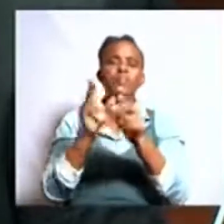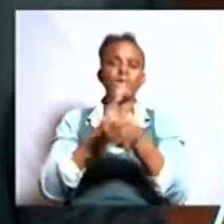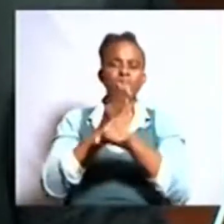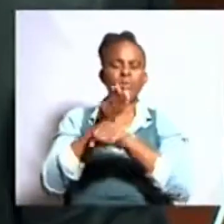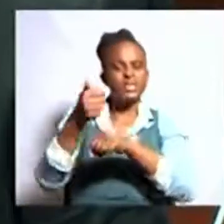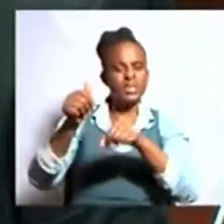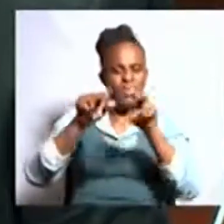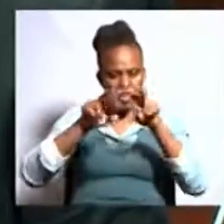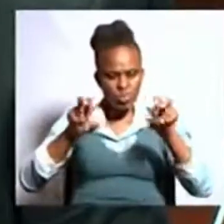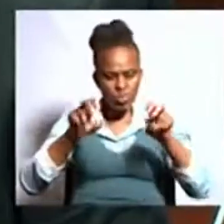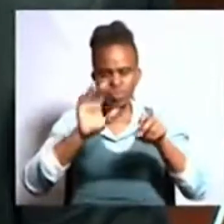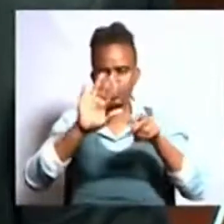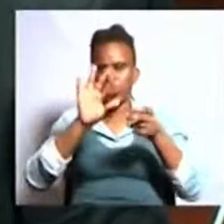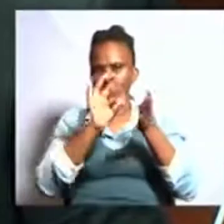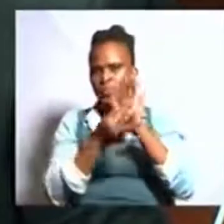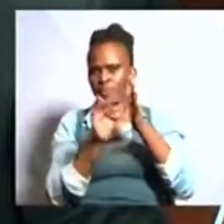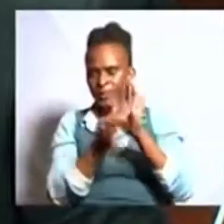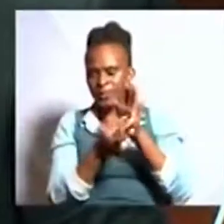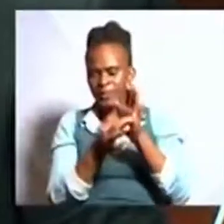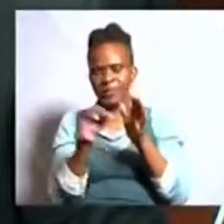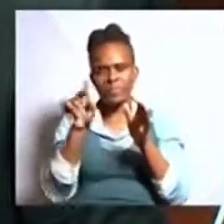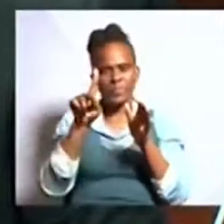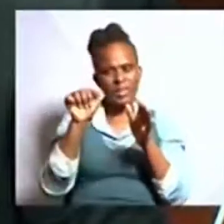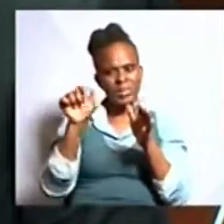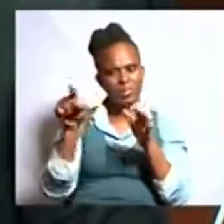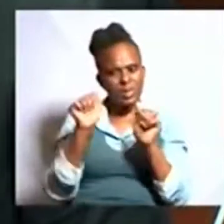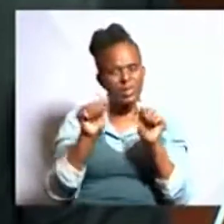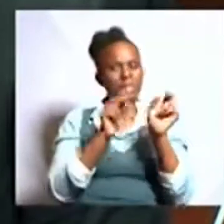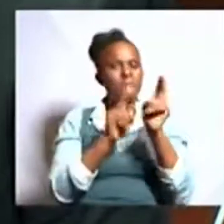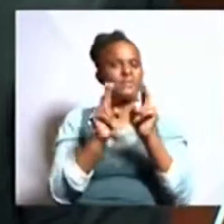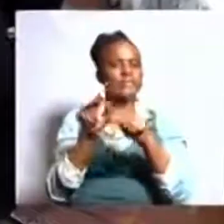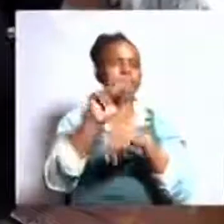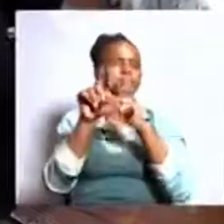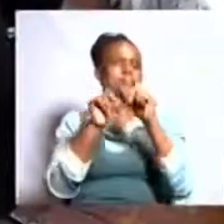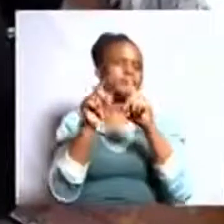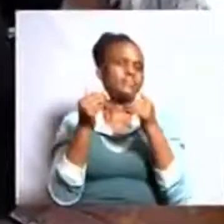folder. So PS, you can respond to the questions.